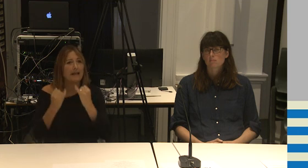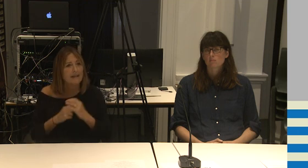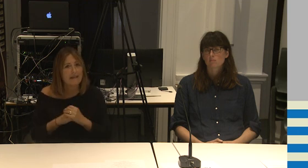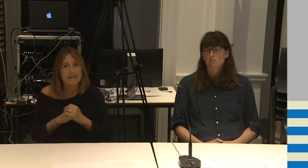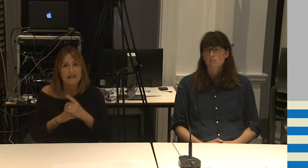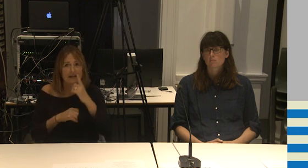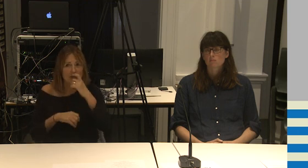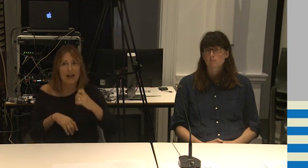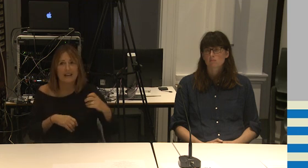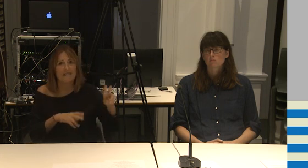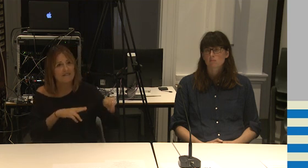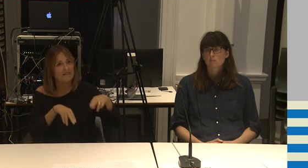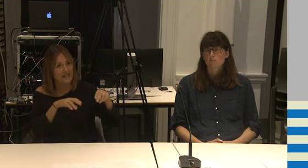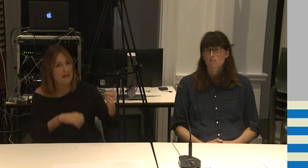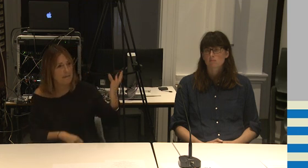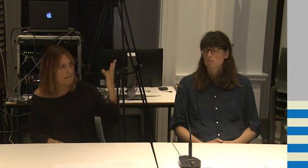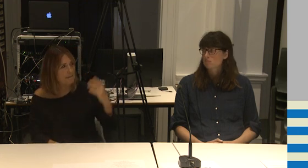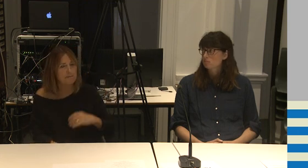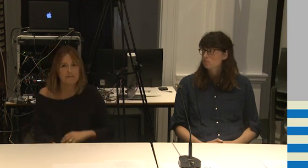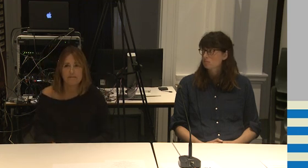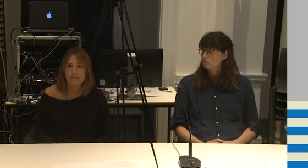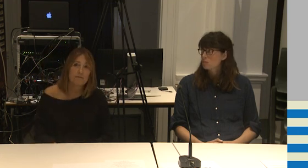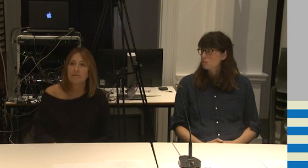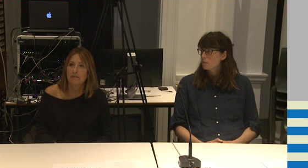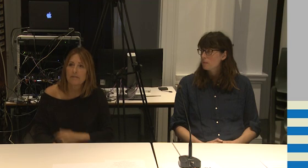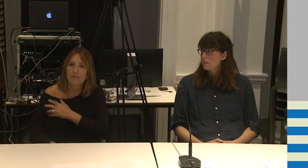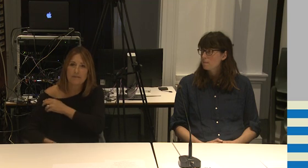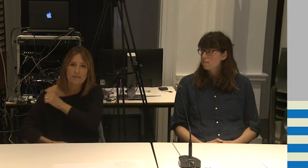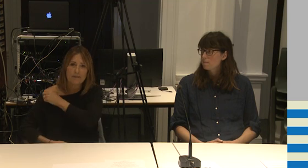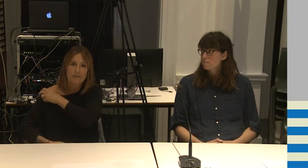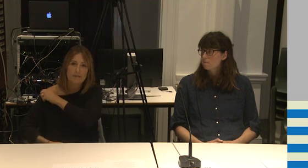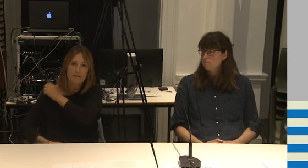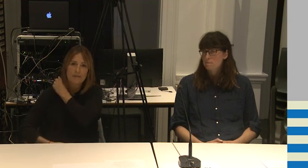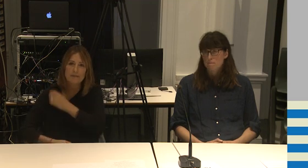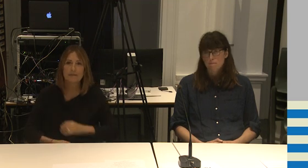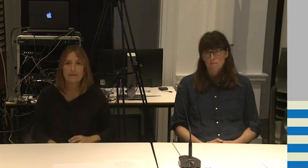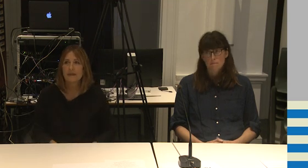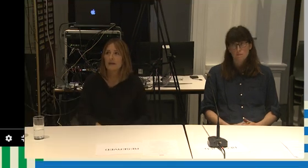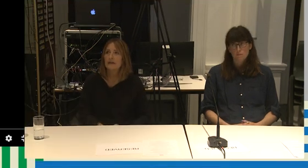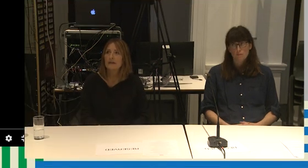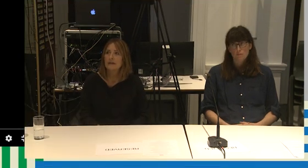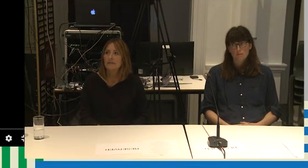start the film, we'll talk a little bit over it. Now what?